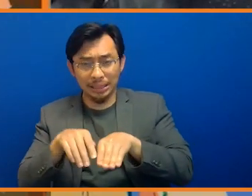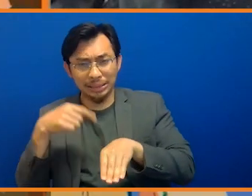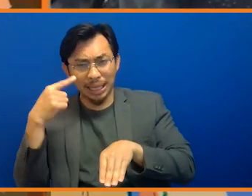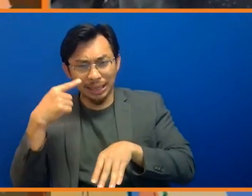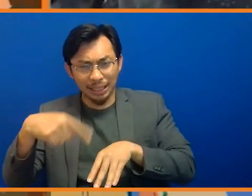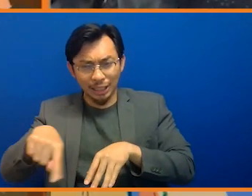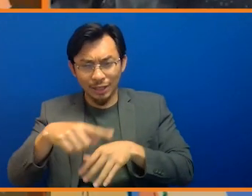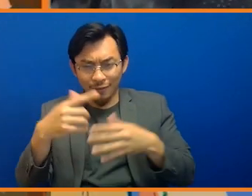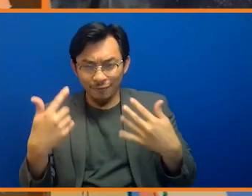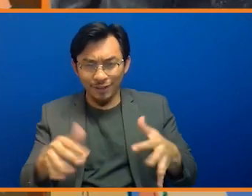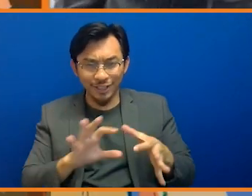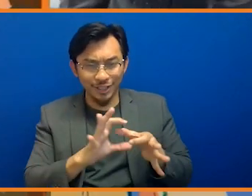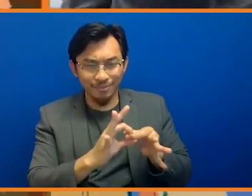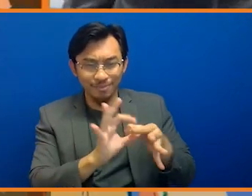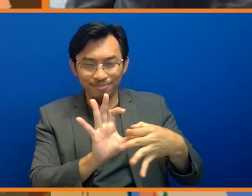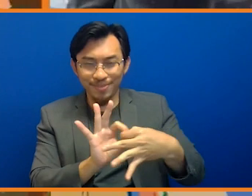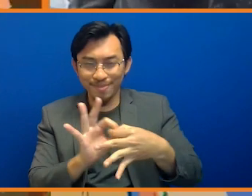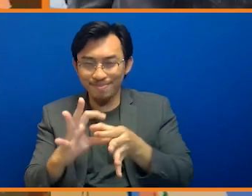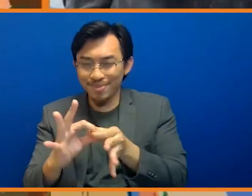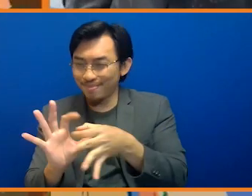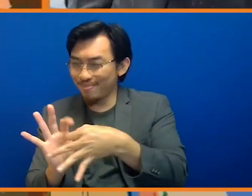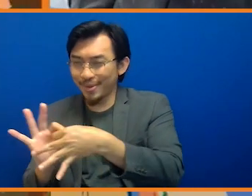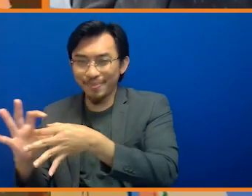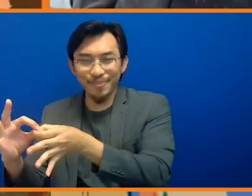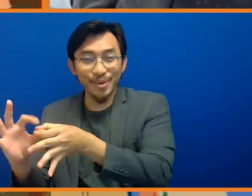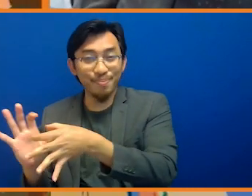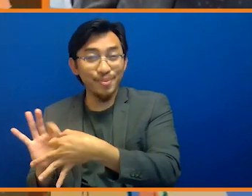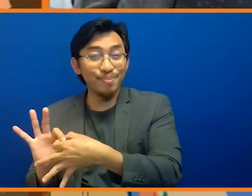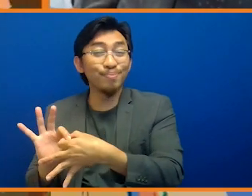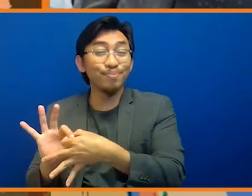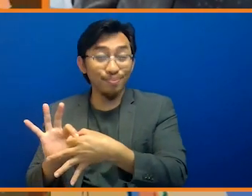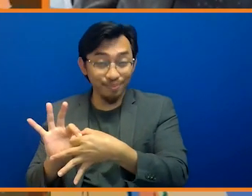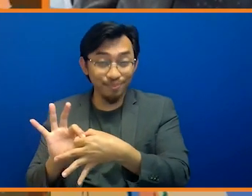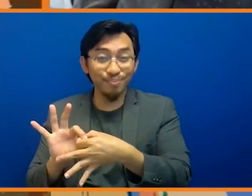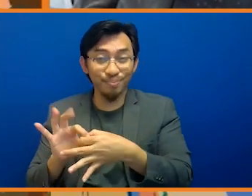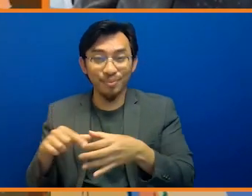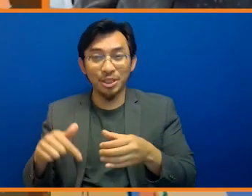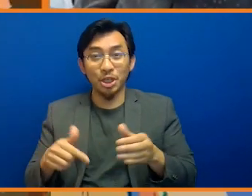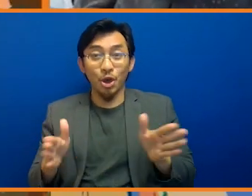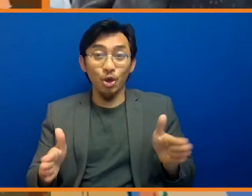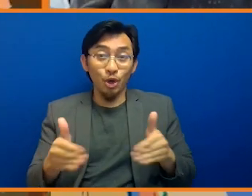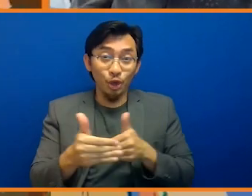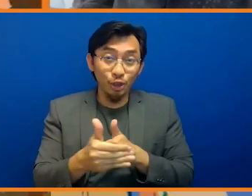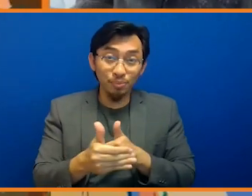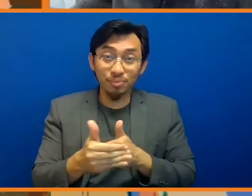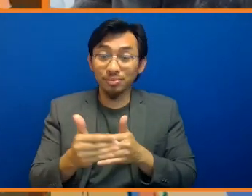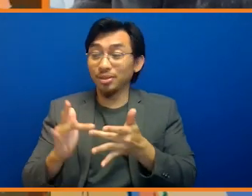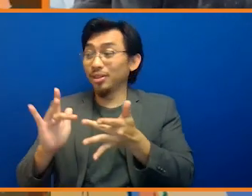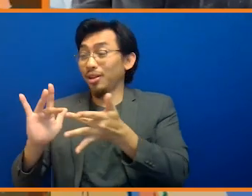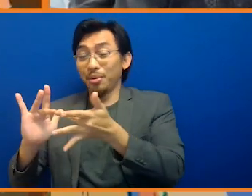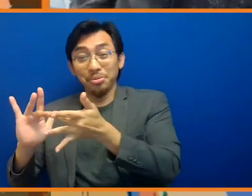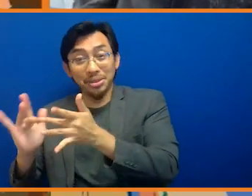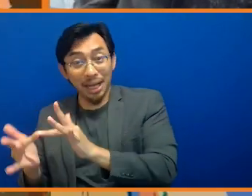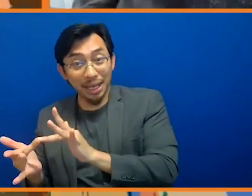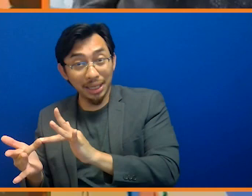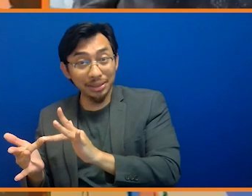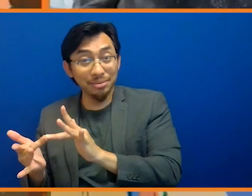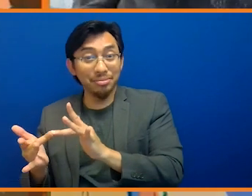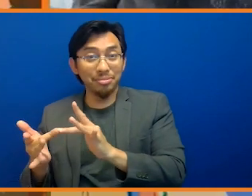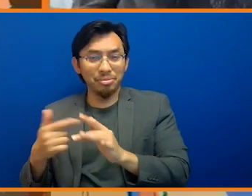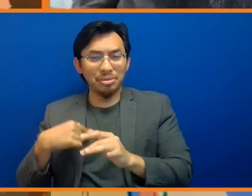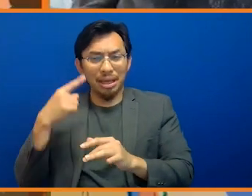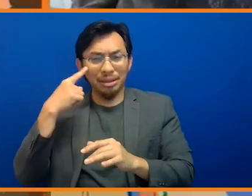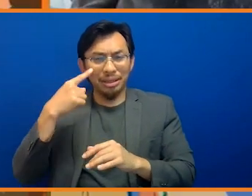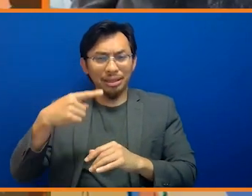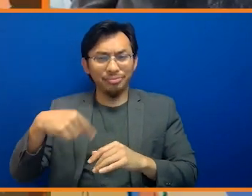all already connected each other. You now build a network, not only in this room, but through online. Yeah. I